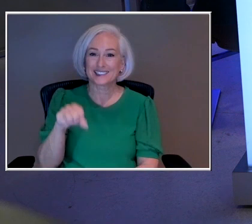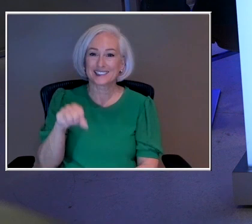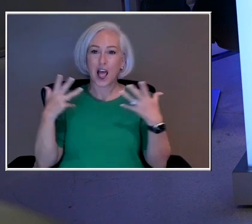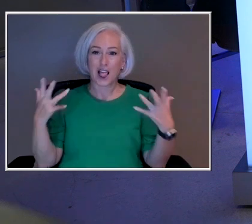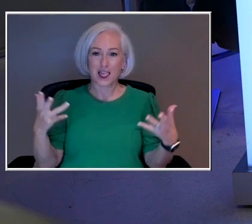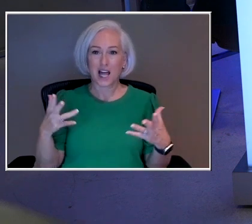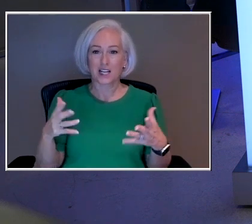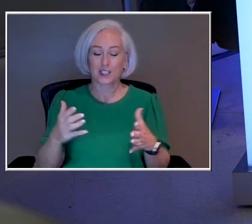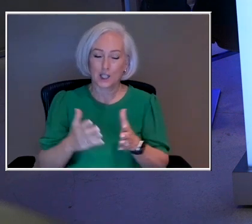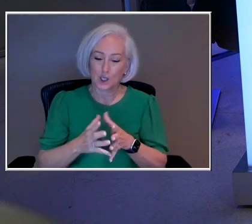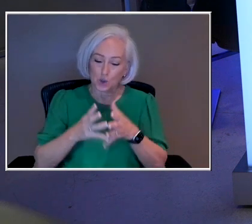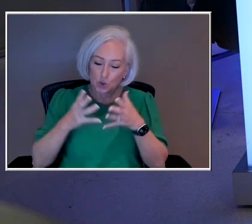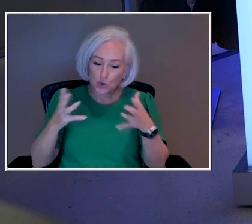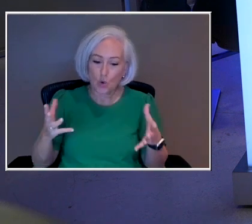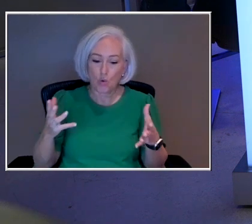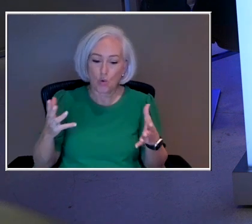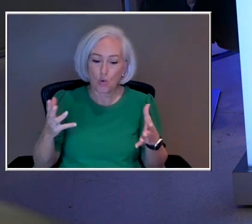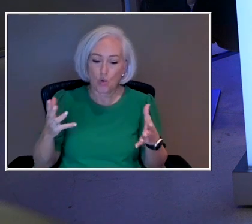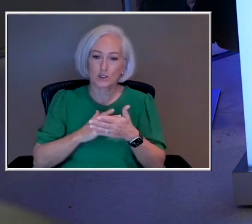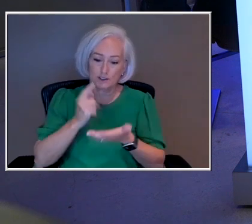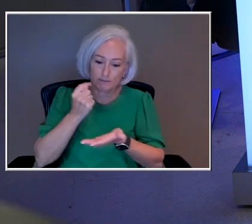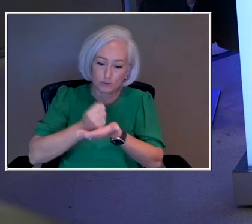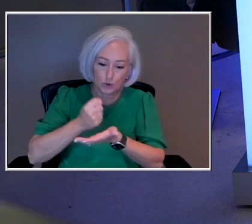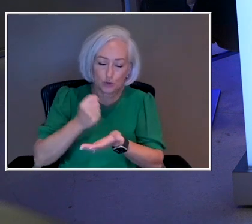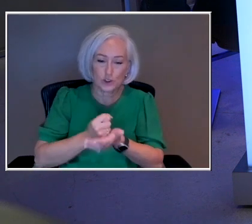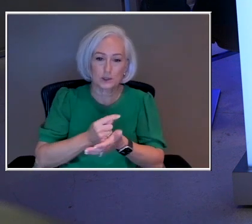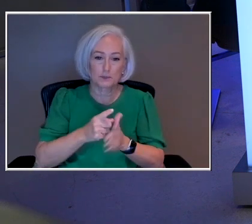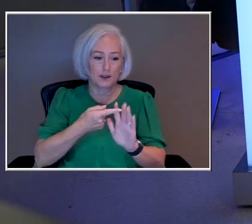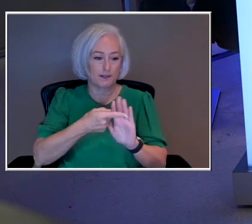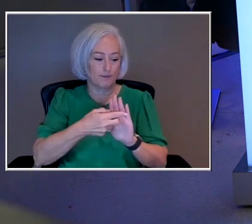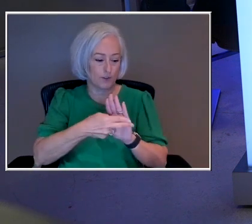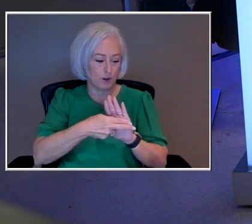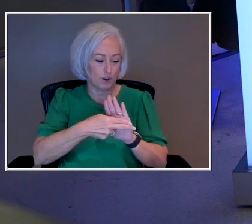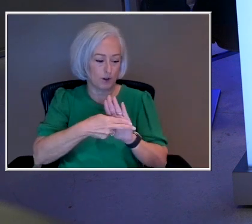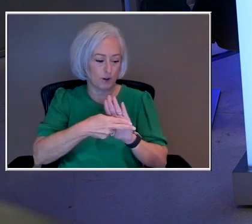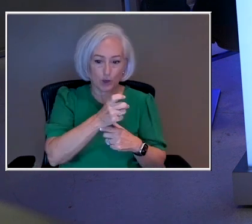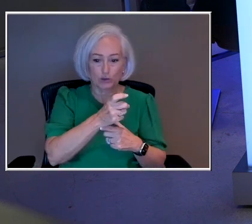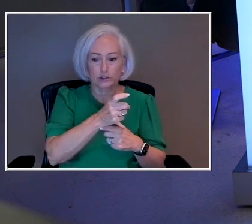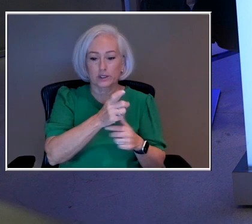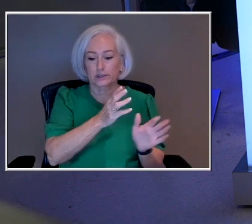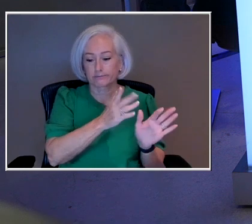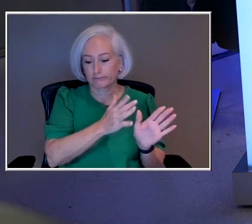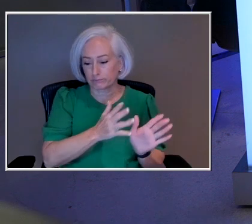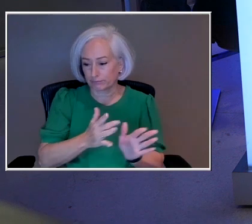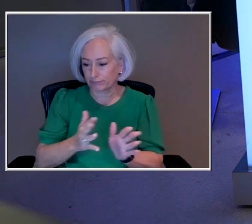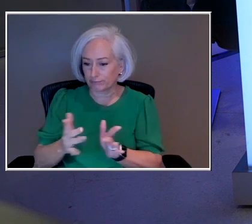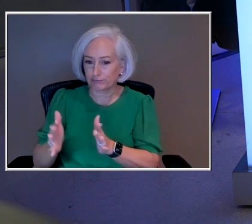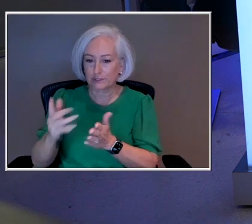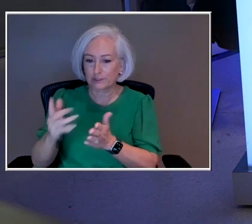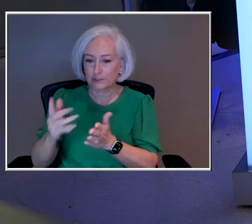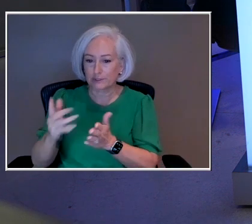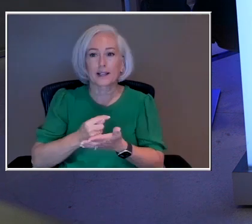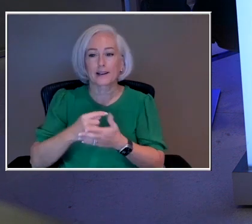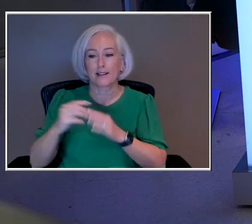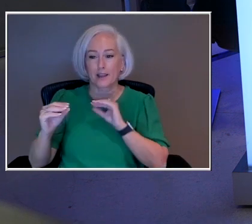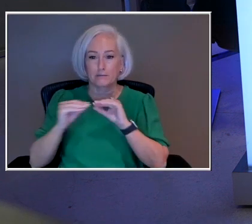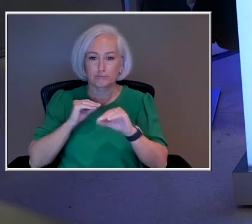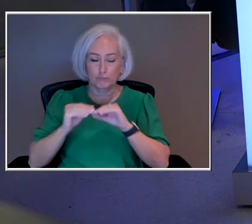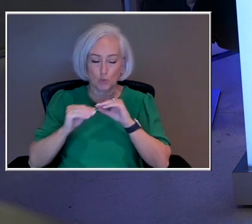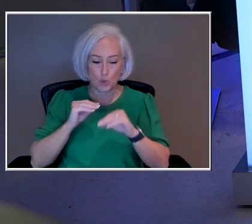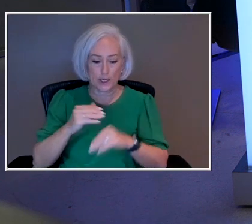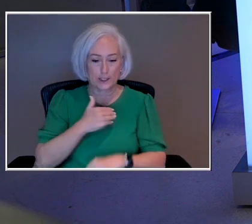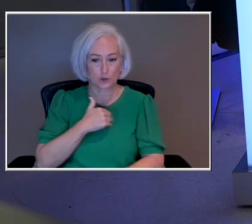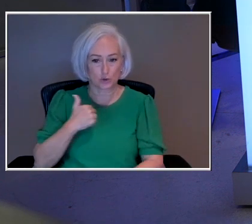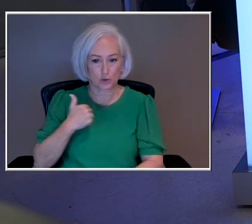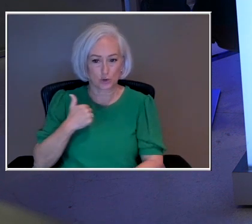many phases from the diagnosis to even down to the construction. Talk to us a little bit about what it was like when you first met Heather